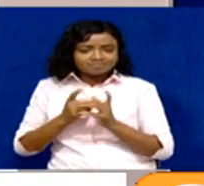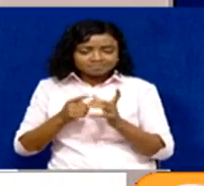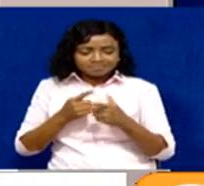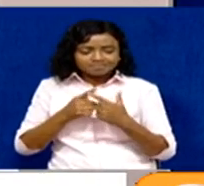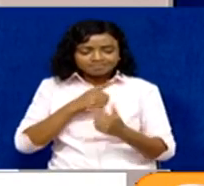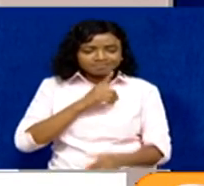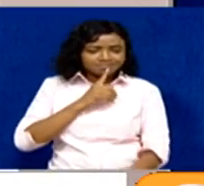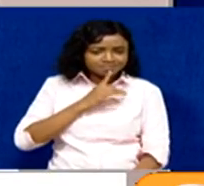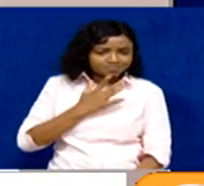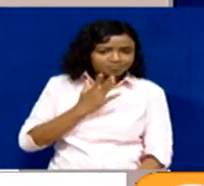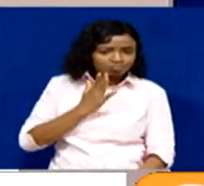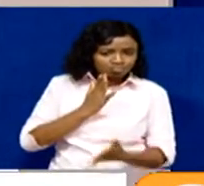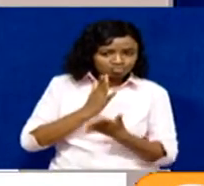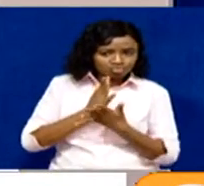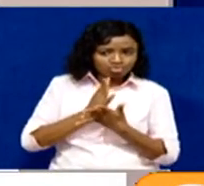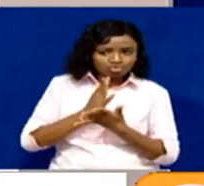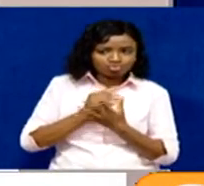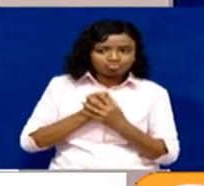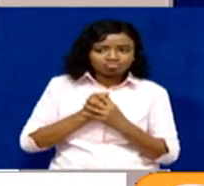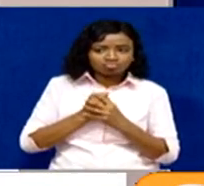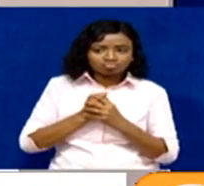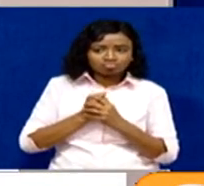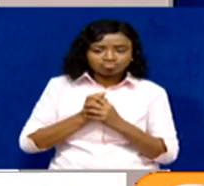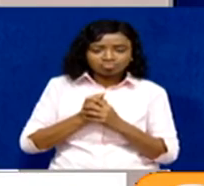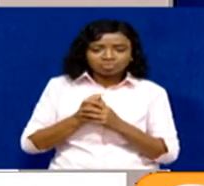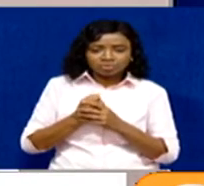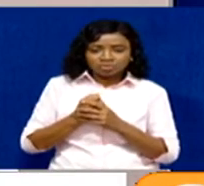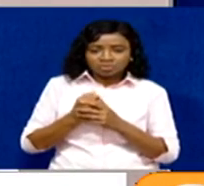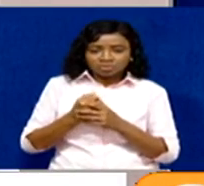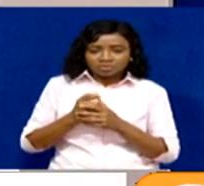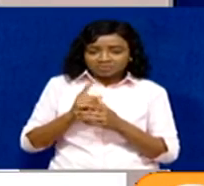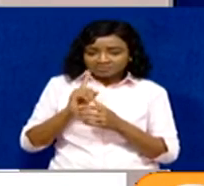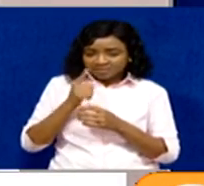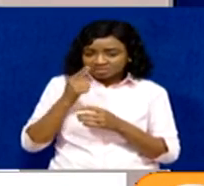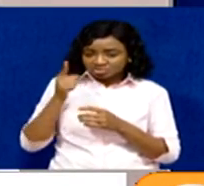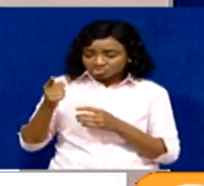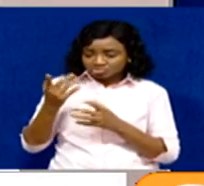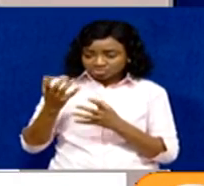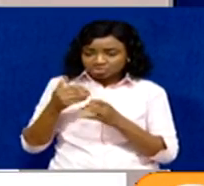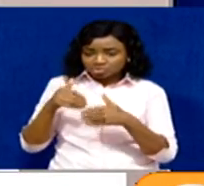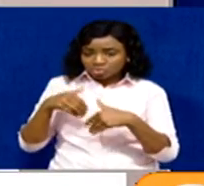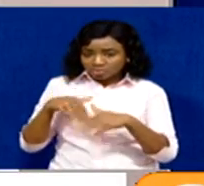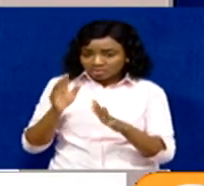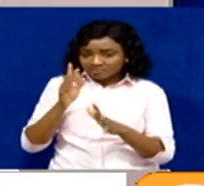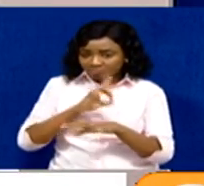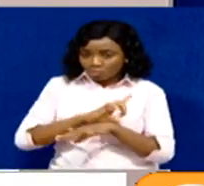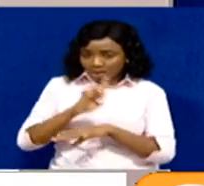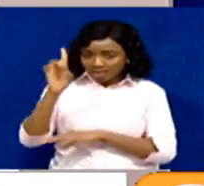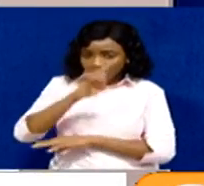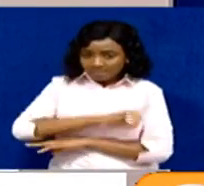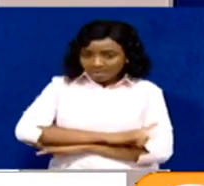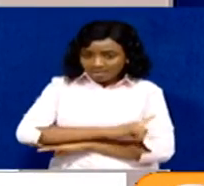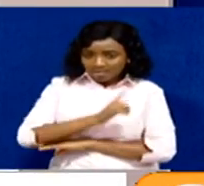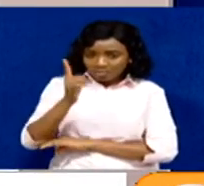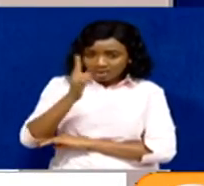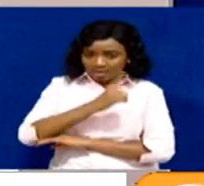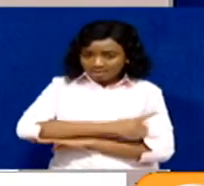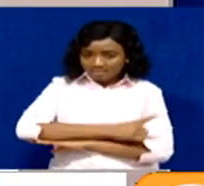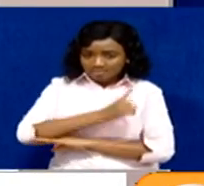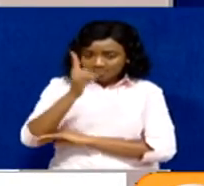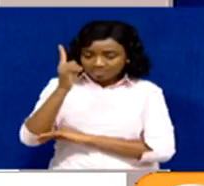we had loaned you to Wiper, now we want you to get out of Wiper so that you come back to Muungano, yeah, and then